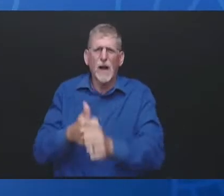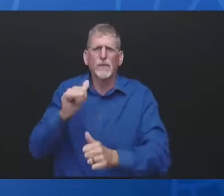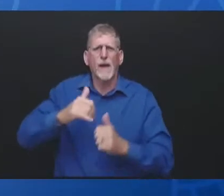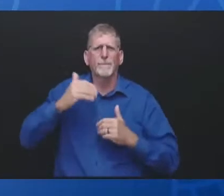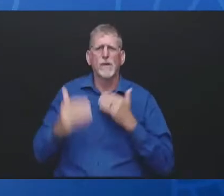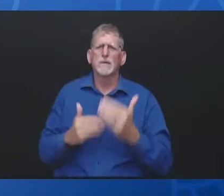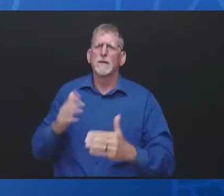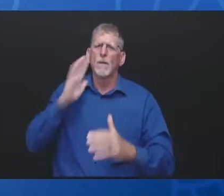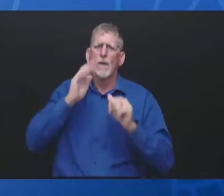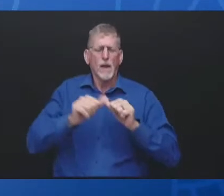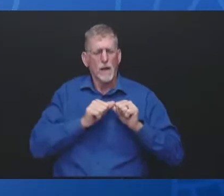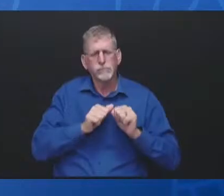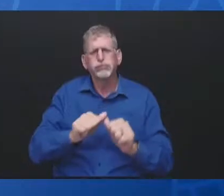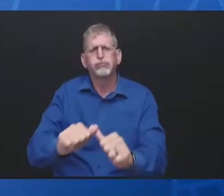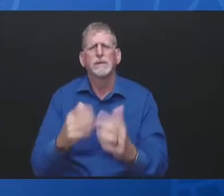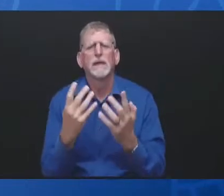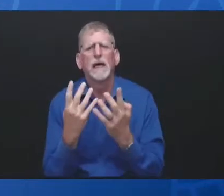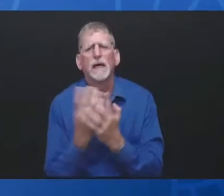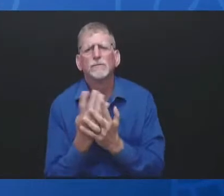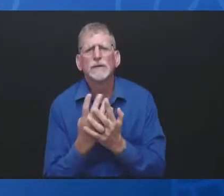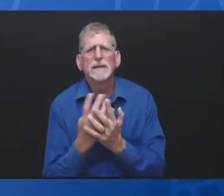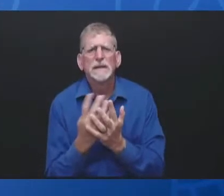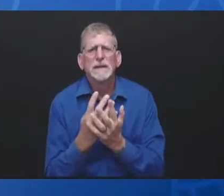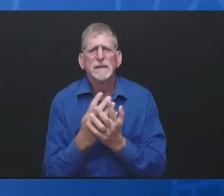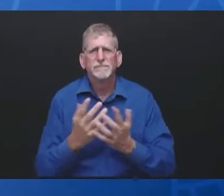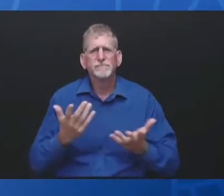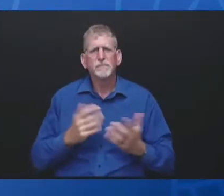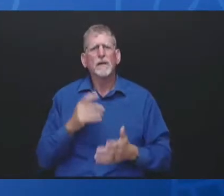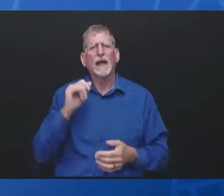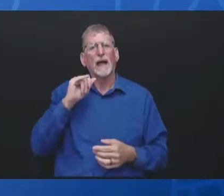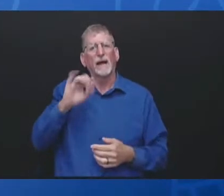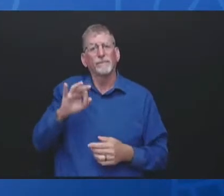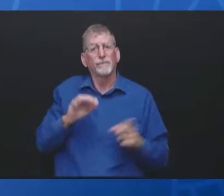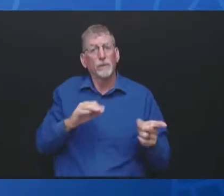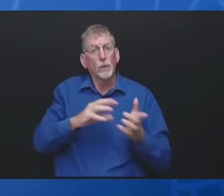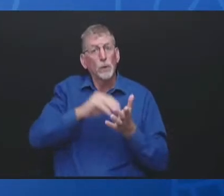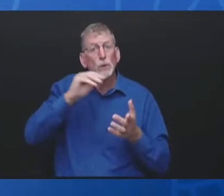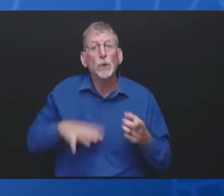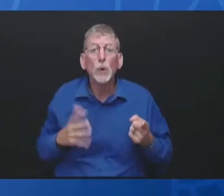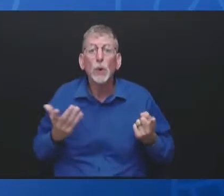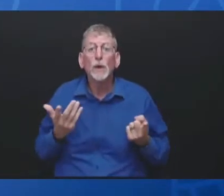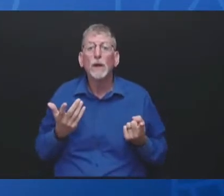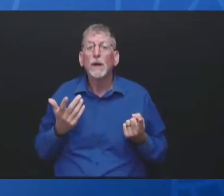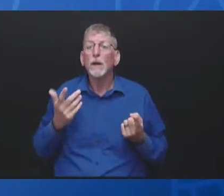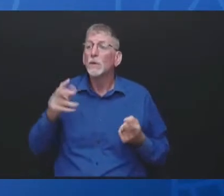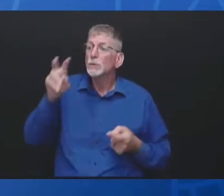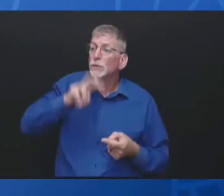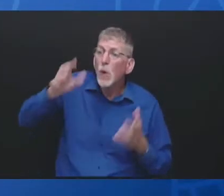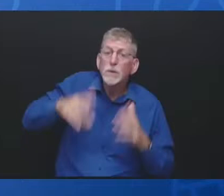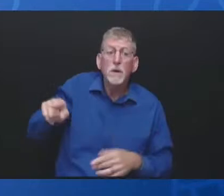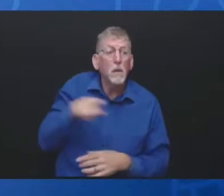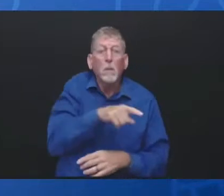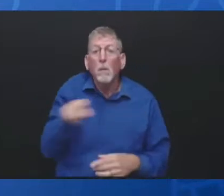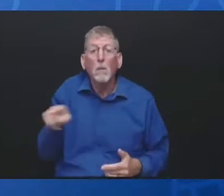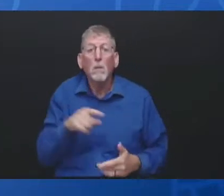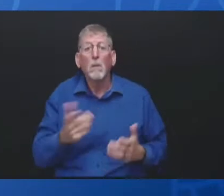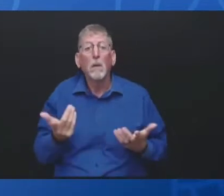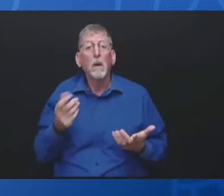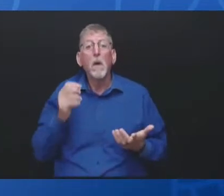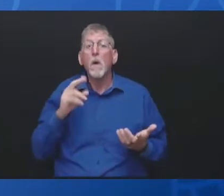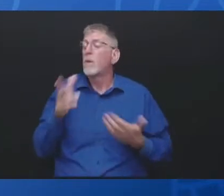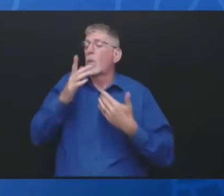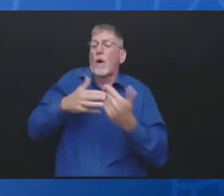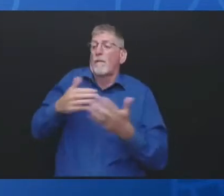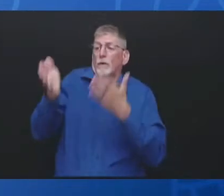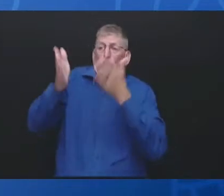interest. And again, whether they be student or if you're a tourist who needs a visa or whoever you are, we're going